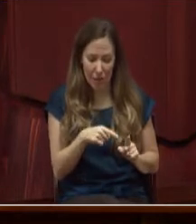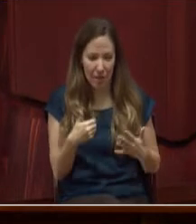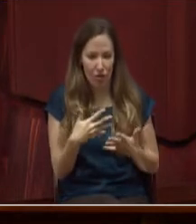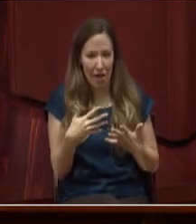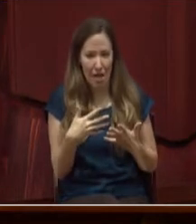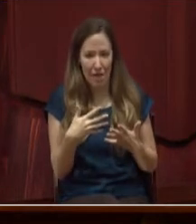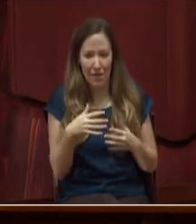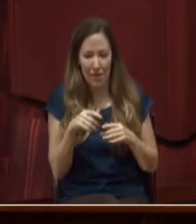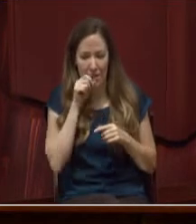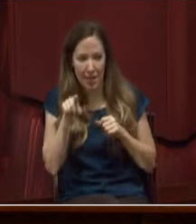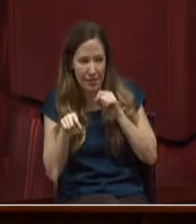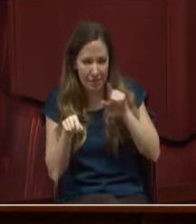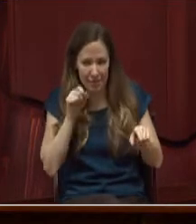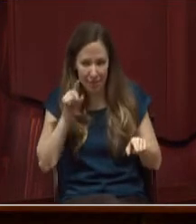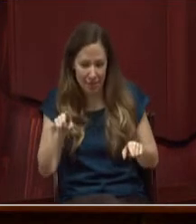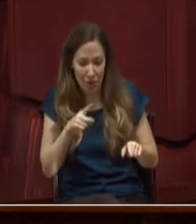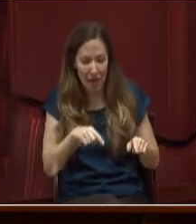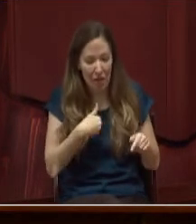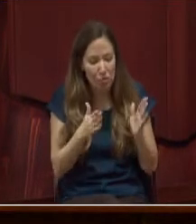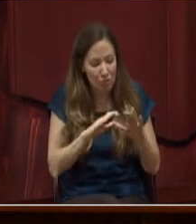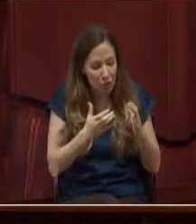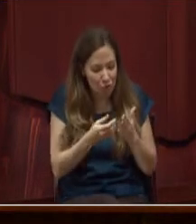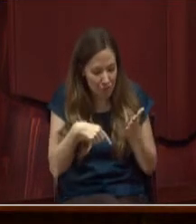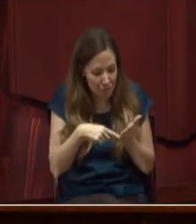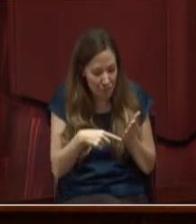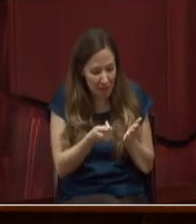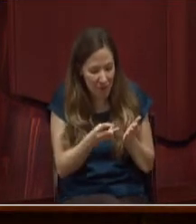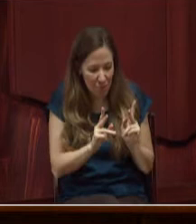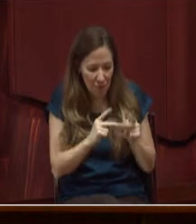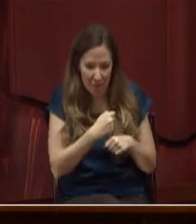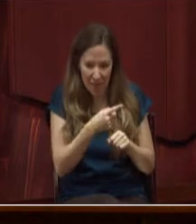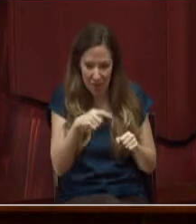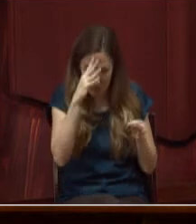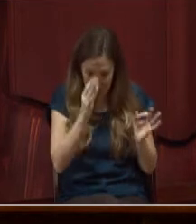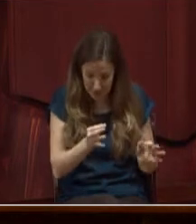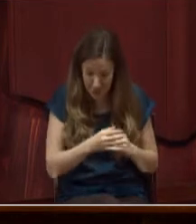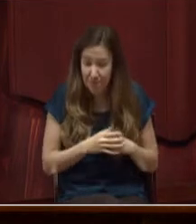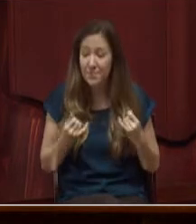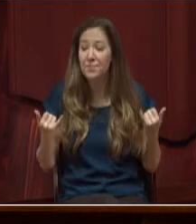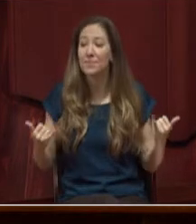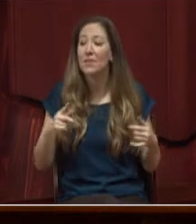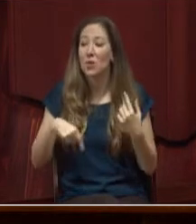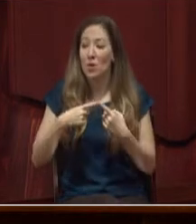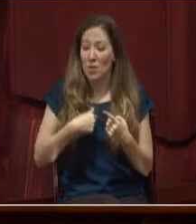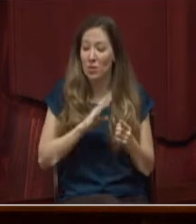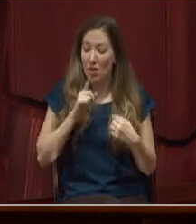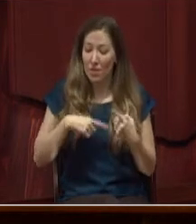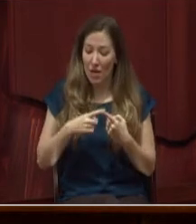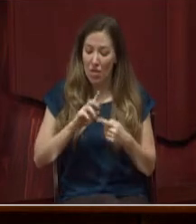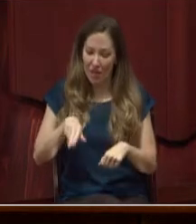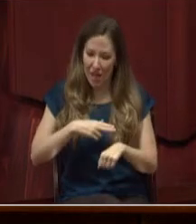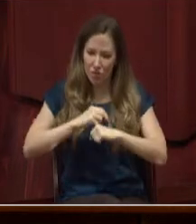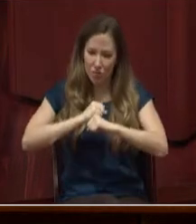So together, Kissinger and Nixon from the very beginning reformed the national security structure. Now, when people talk about the